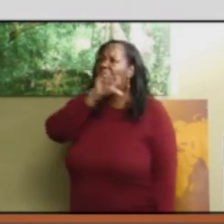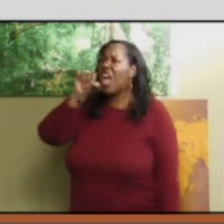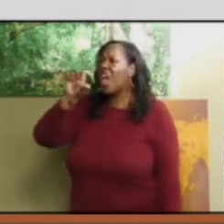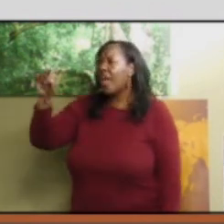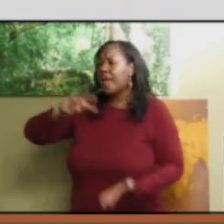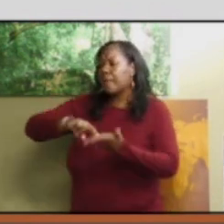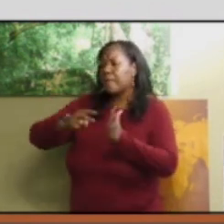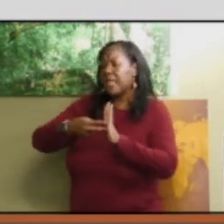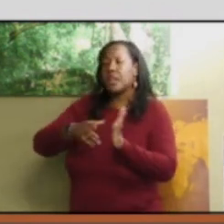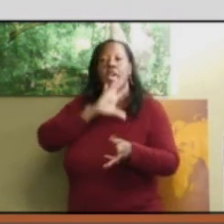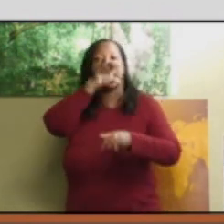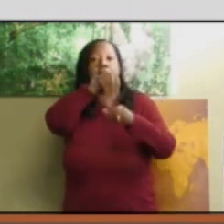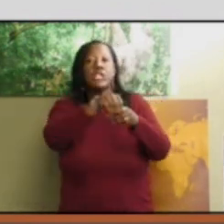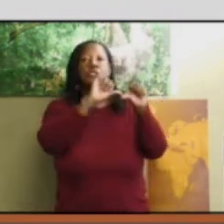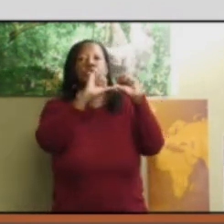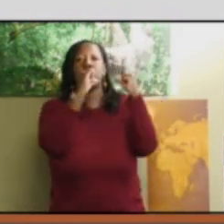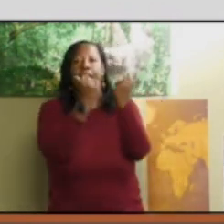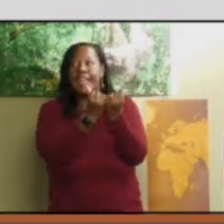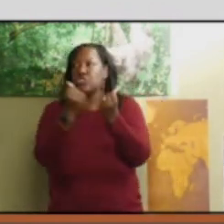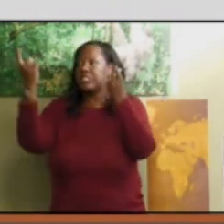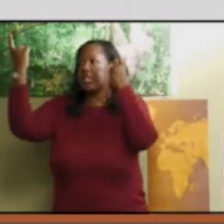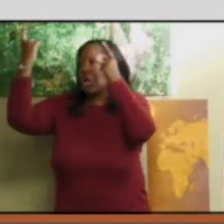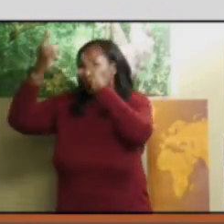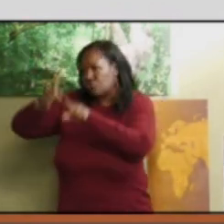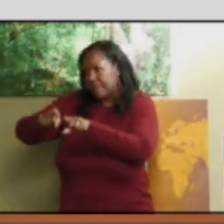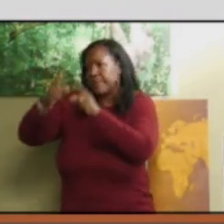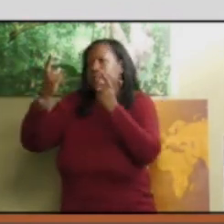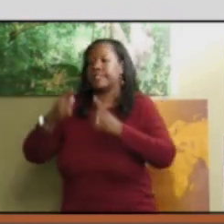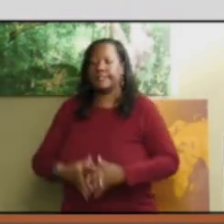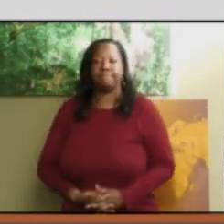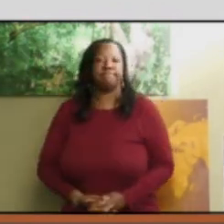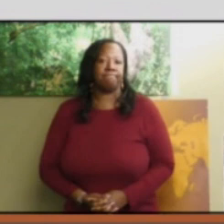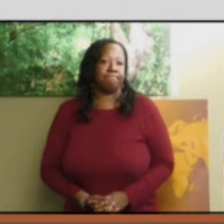Interagency agreement. Yeah.